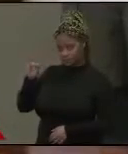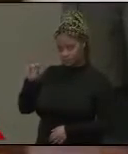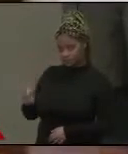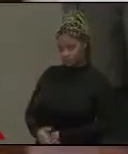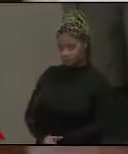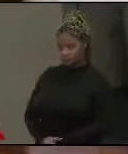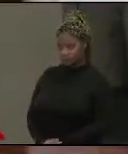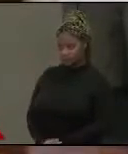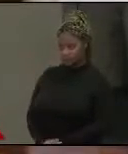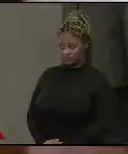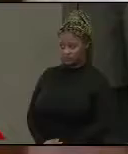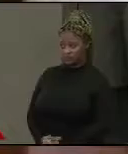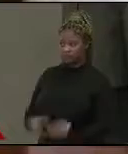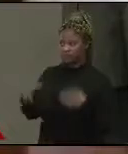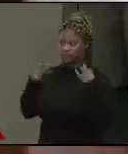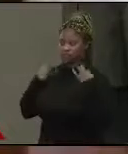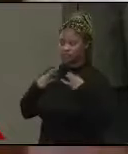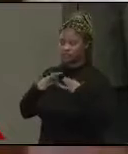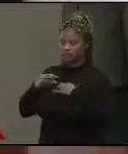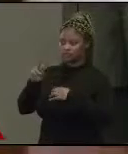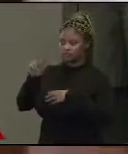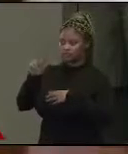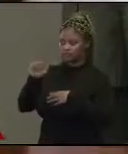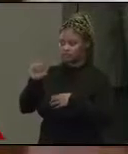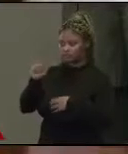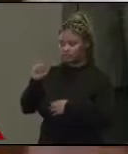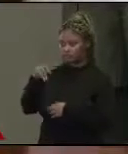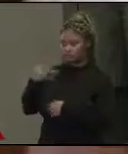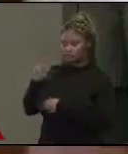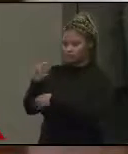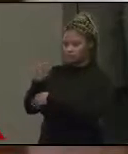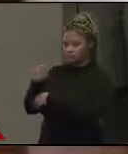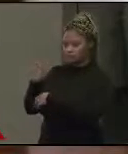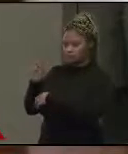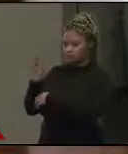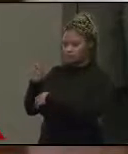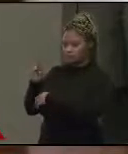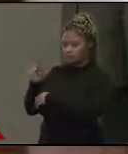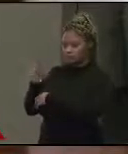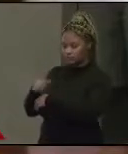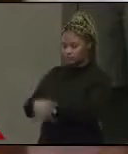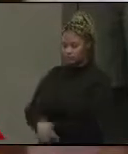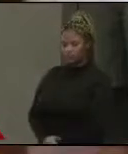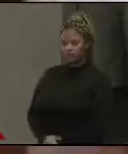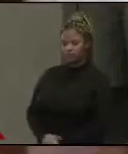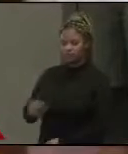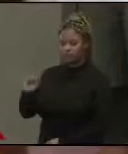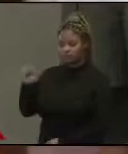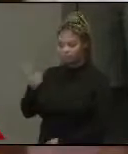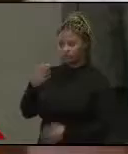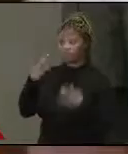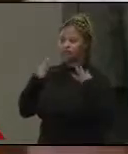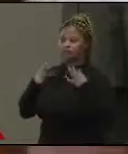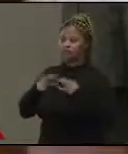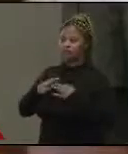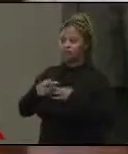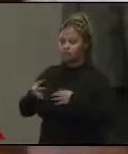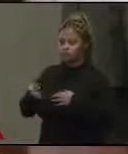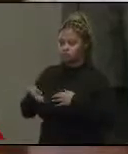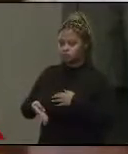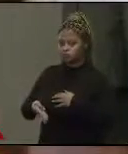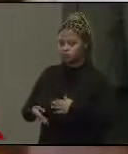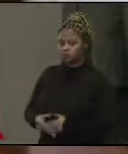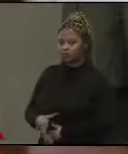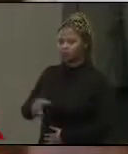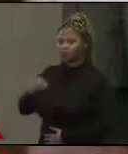Mayor Gary van Niekerk, all mayors that are present here, and MMCs, because